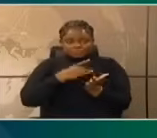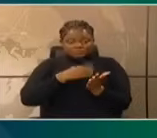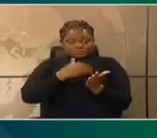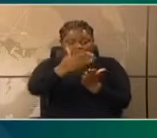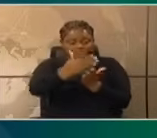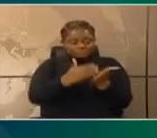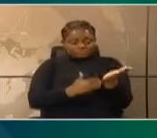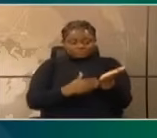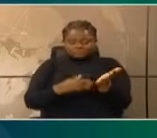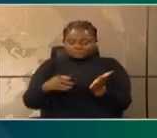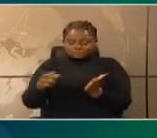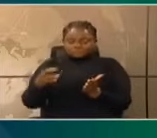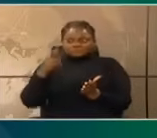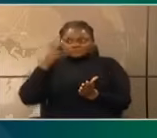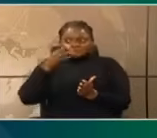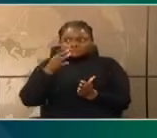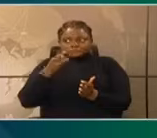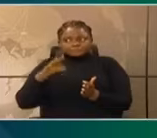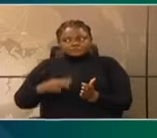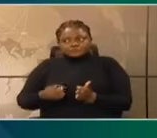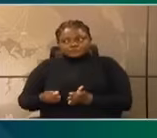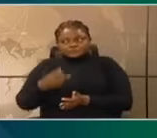be asking for percentage.